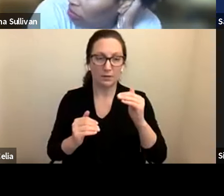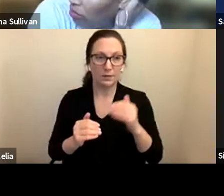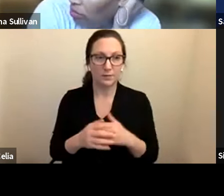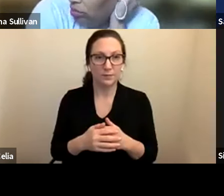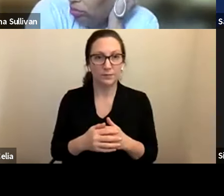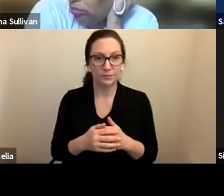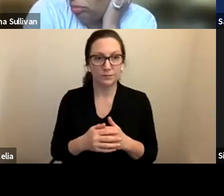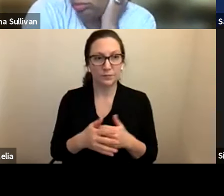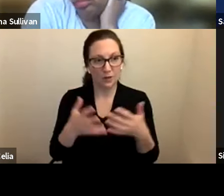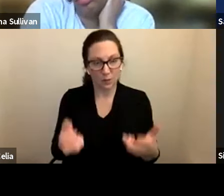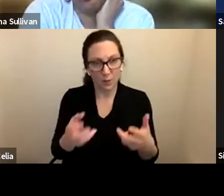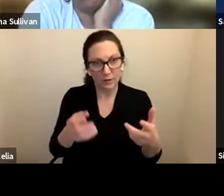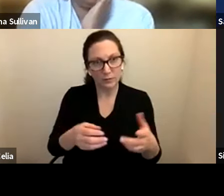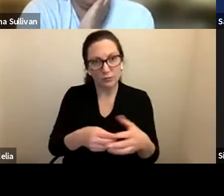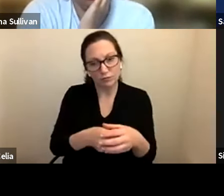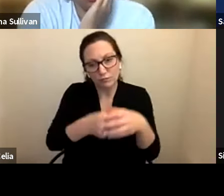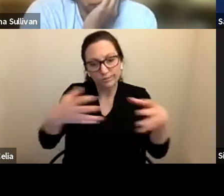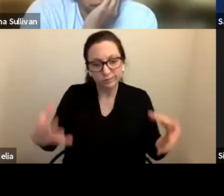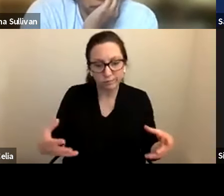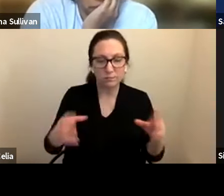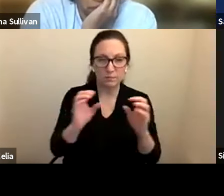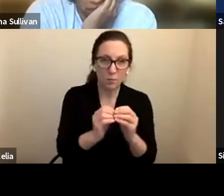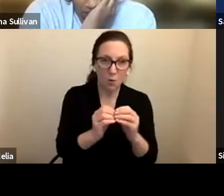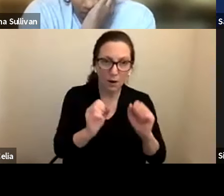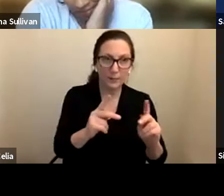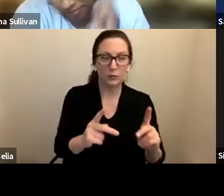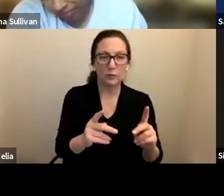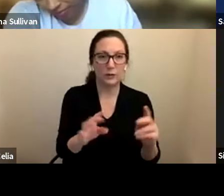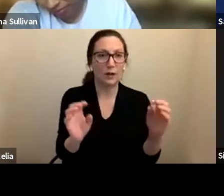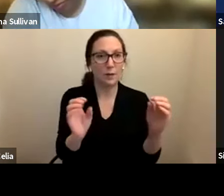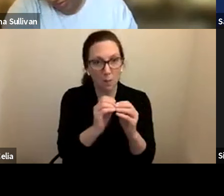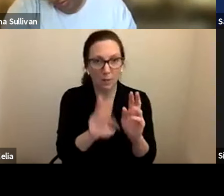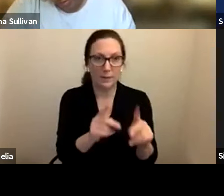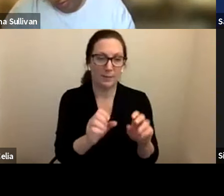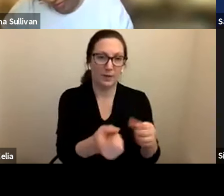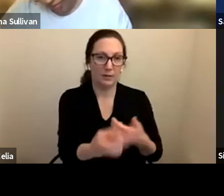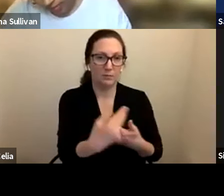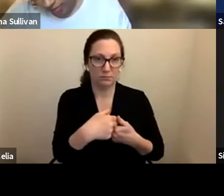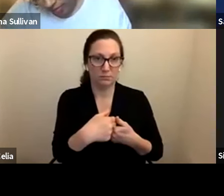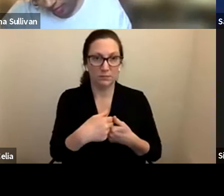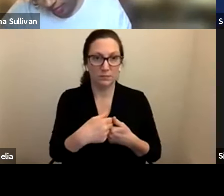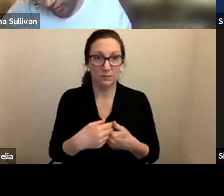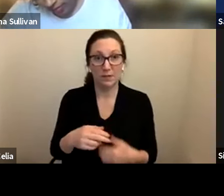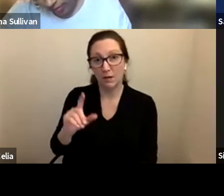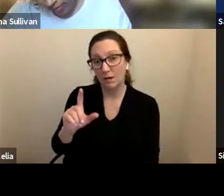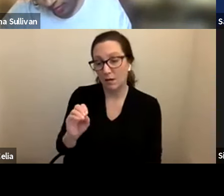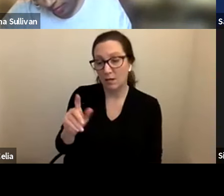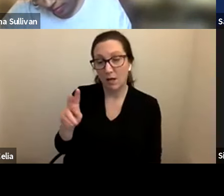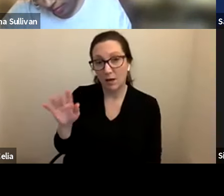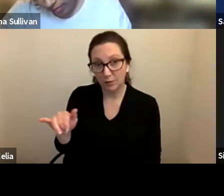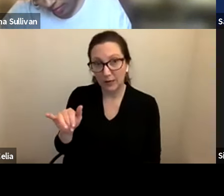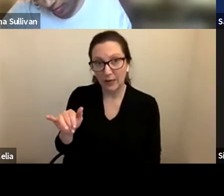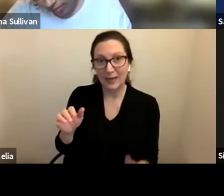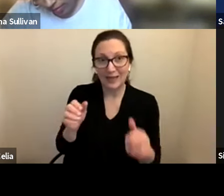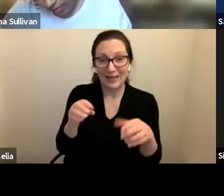the set of opportunities, make it possible. And I think a lottery within